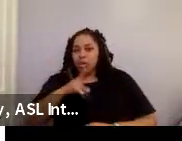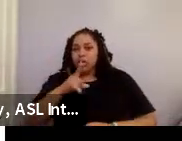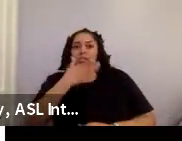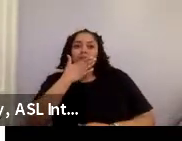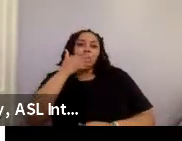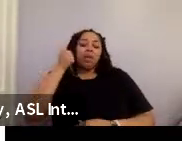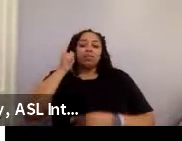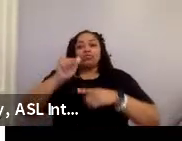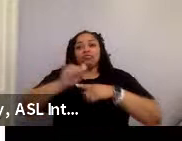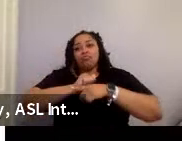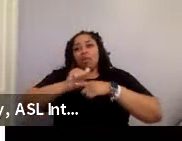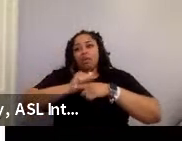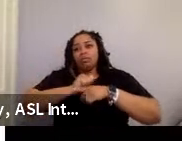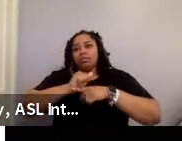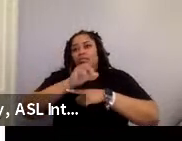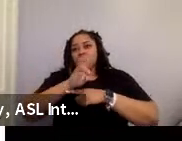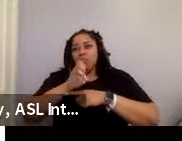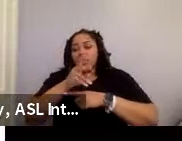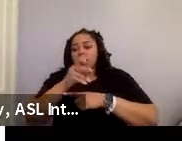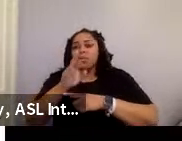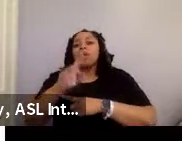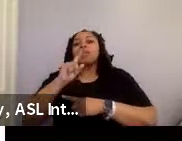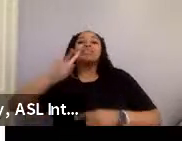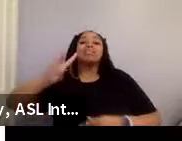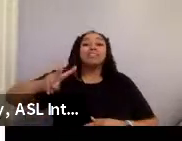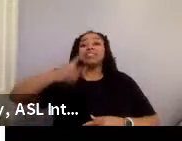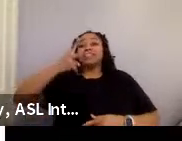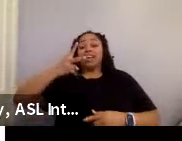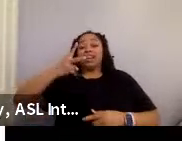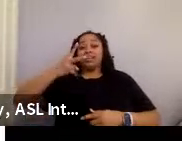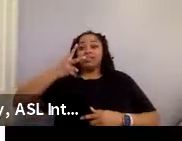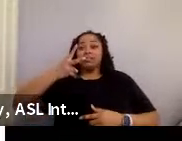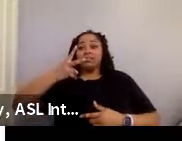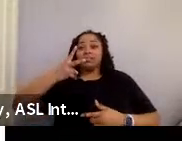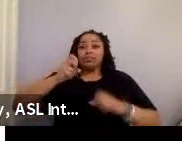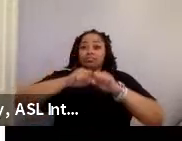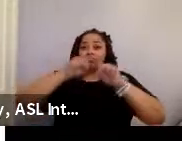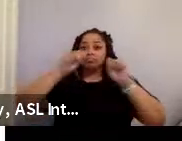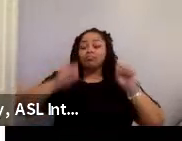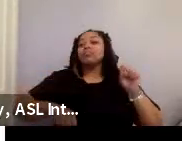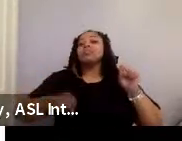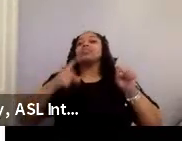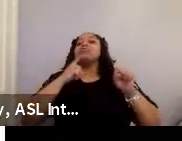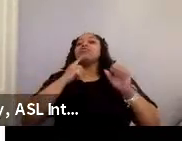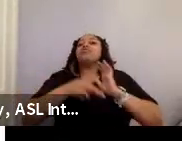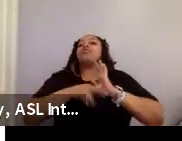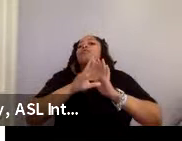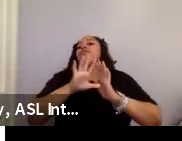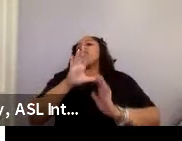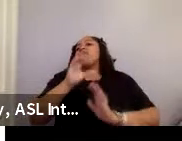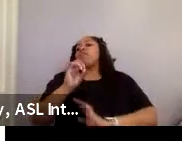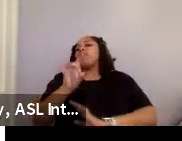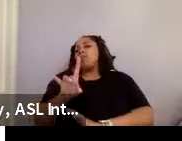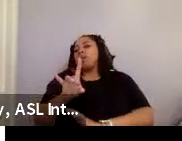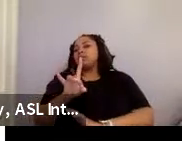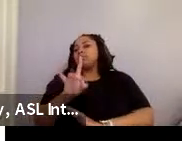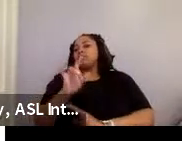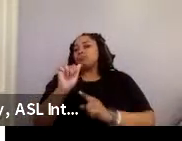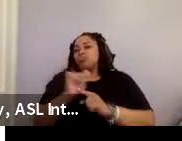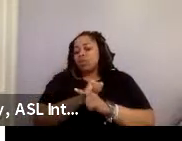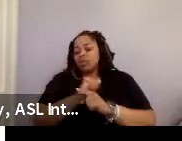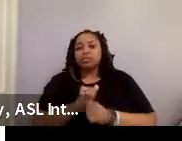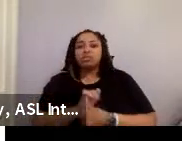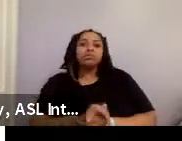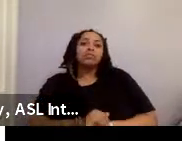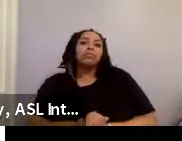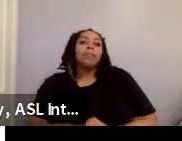Practices webinar series, and this is the second in a series of 2 webinars reviewing the 508 standards. Next slide,